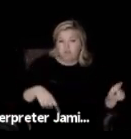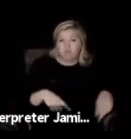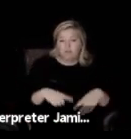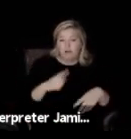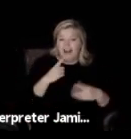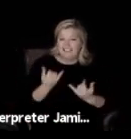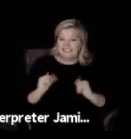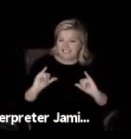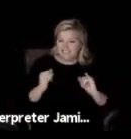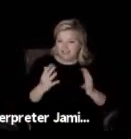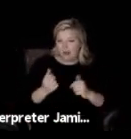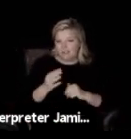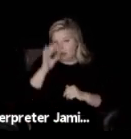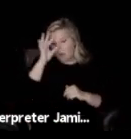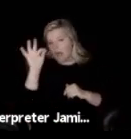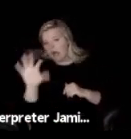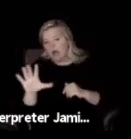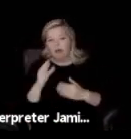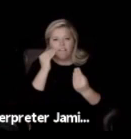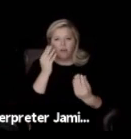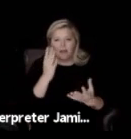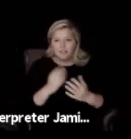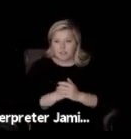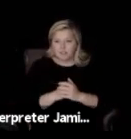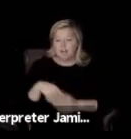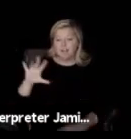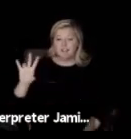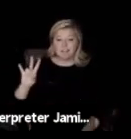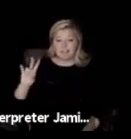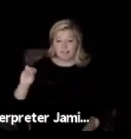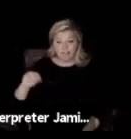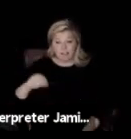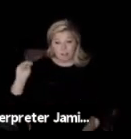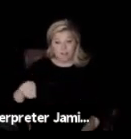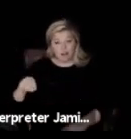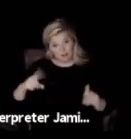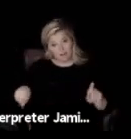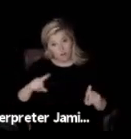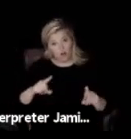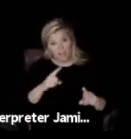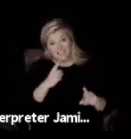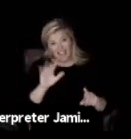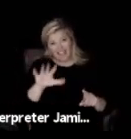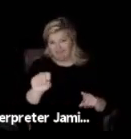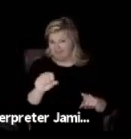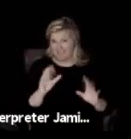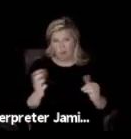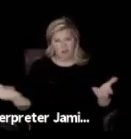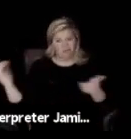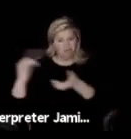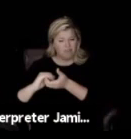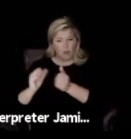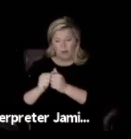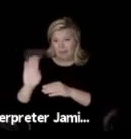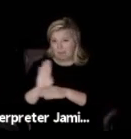want to offer you some nuggets, so this is helpful. And for the 70% of you who want to work with businesses, I'm